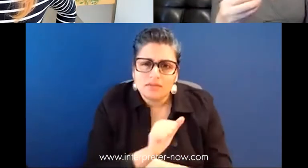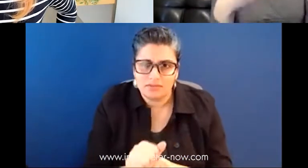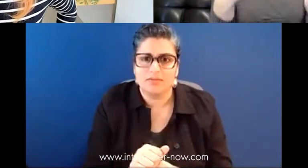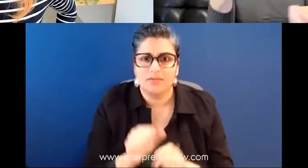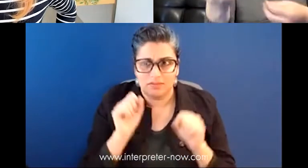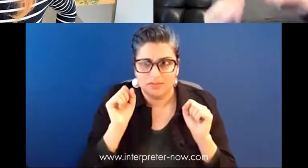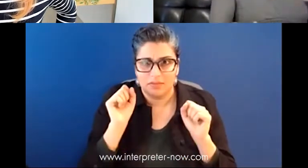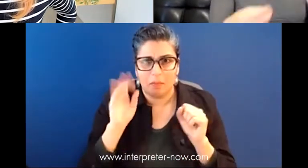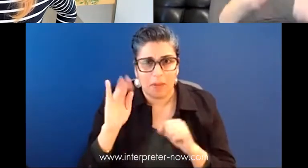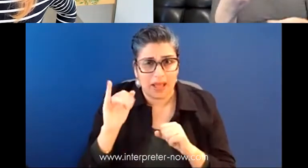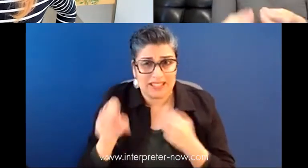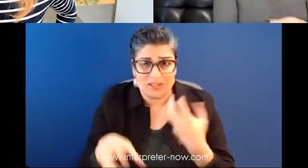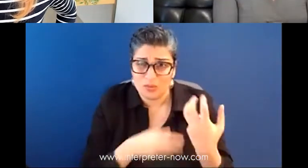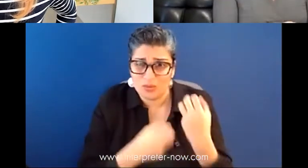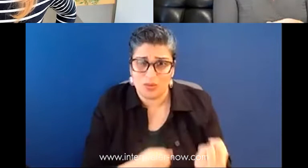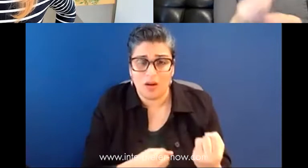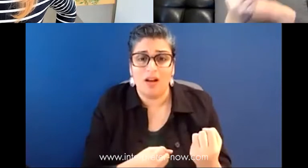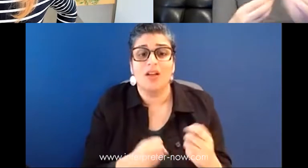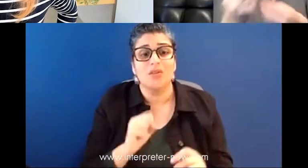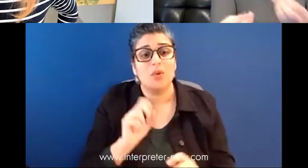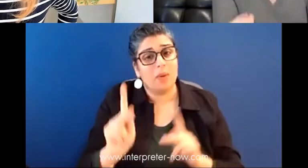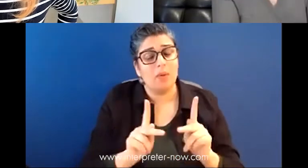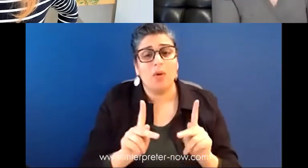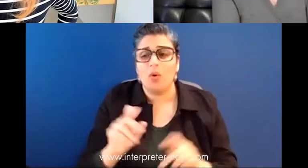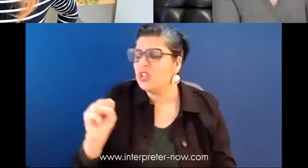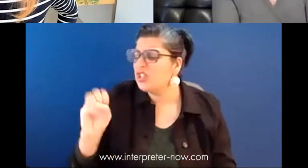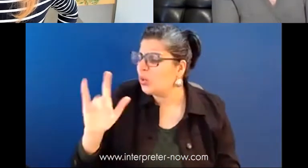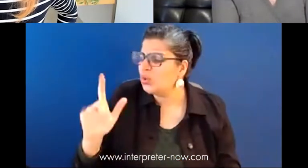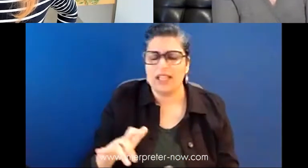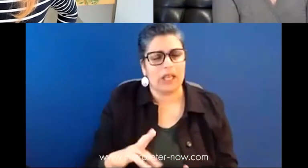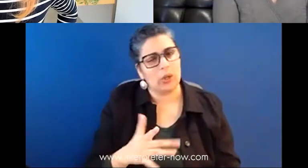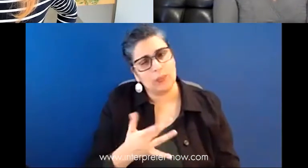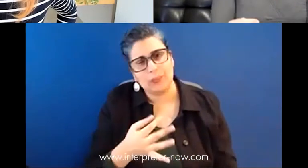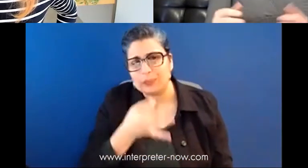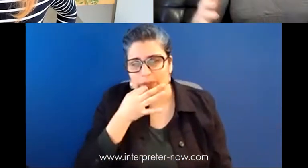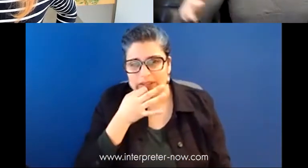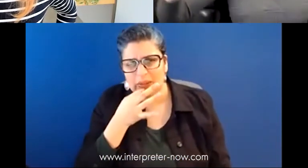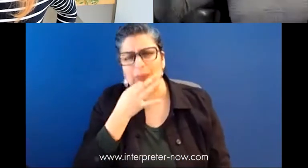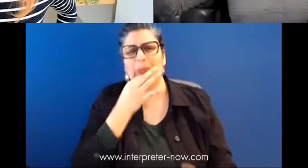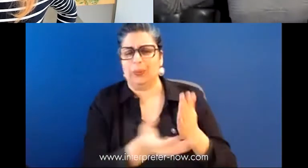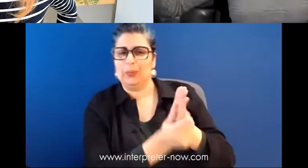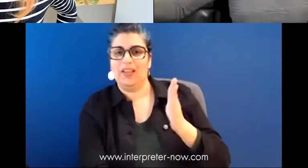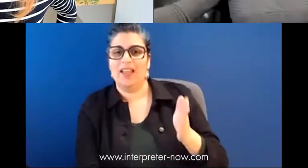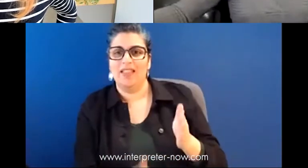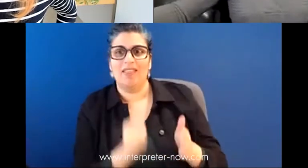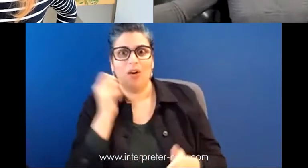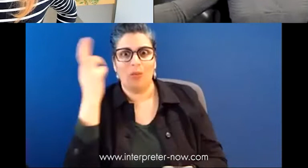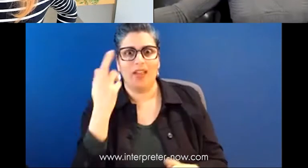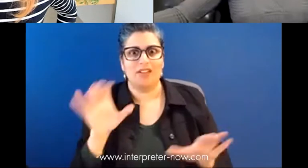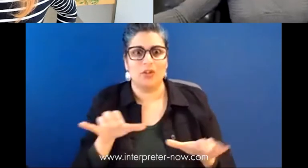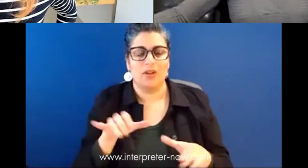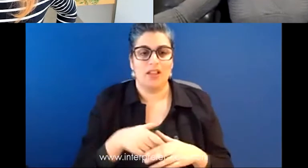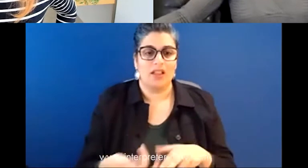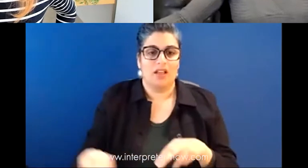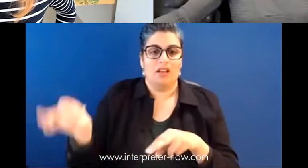are fairly socially savvy, even if they don't realize they're doing it, they'll often tend to sit on